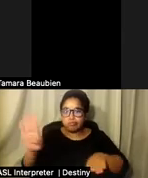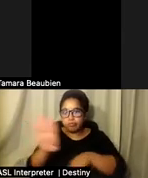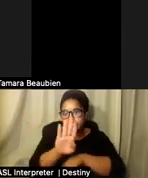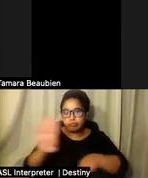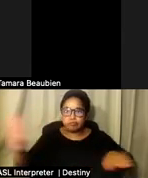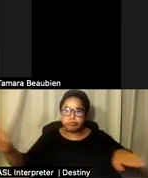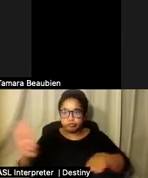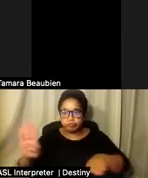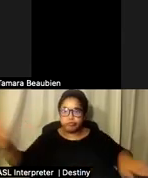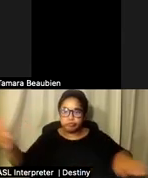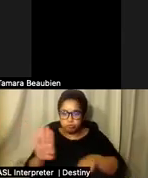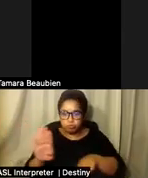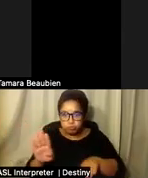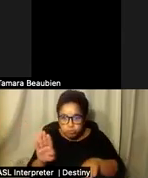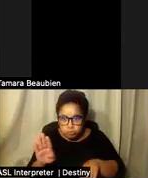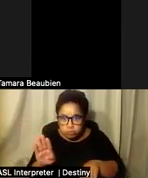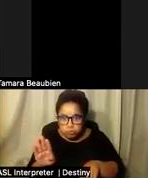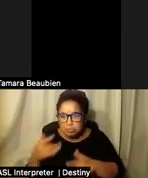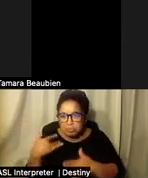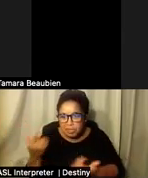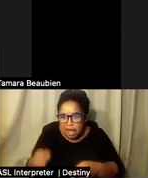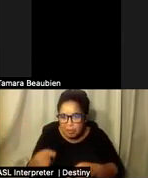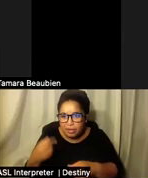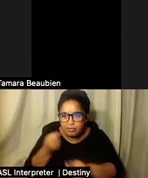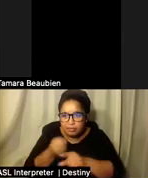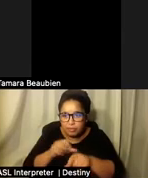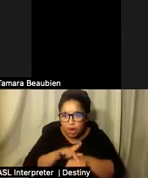is something that is pretty much a common occurrence.